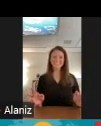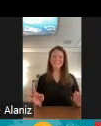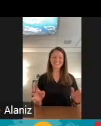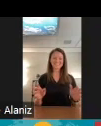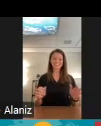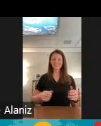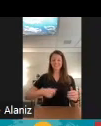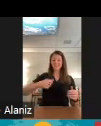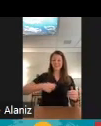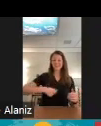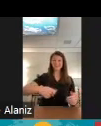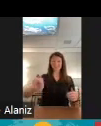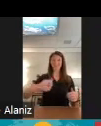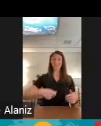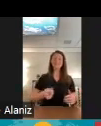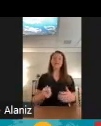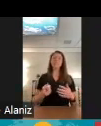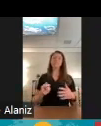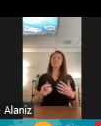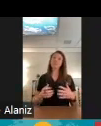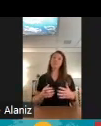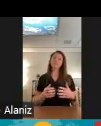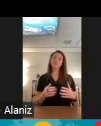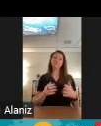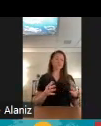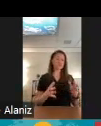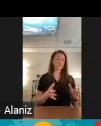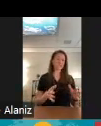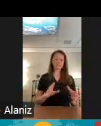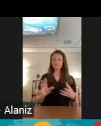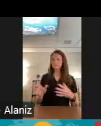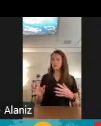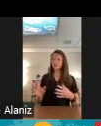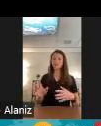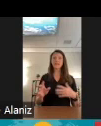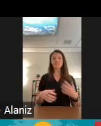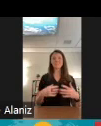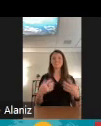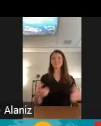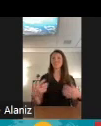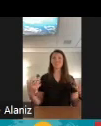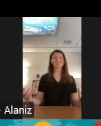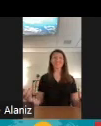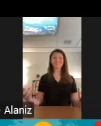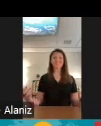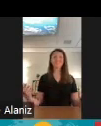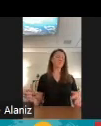tennis as the sport, but I really feel like you could take this and modify it based on your client's interests. So if